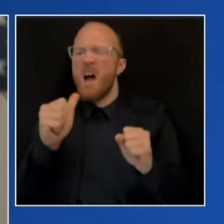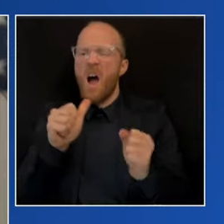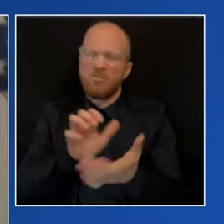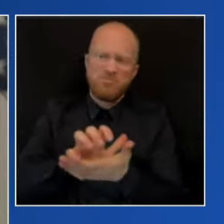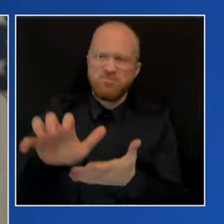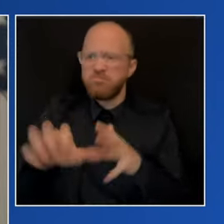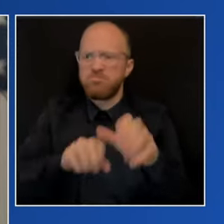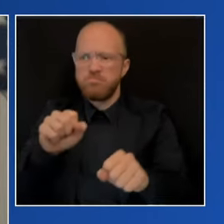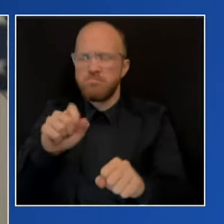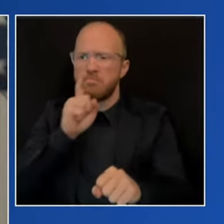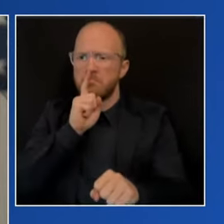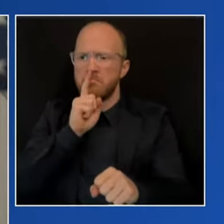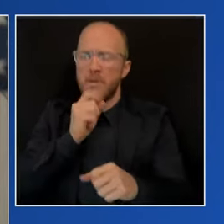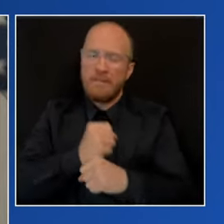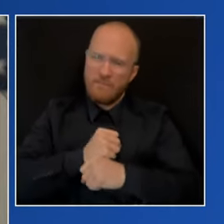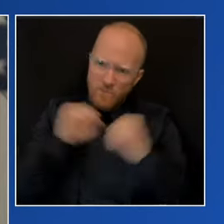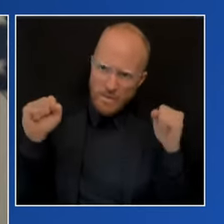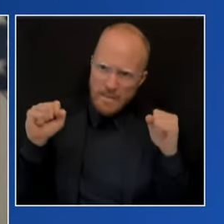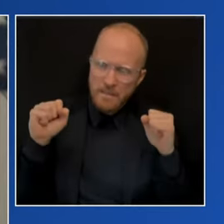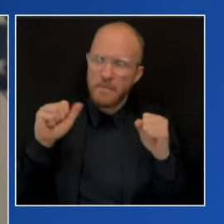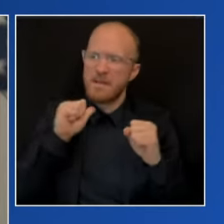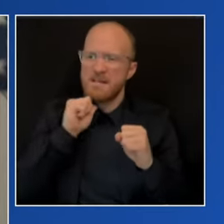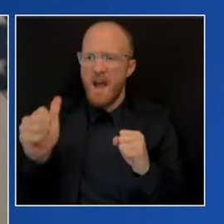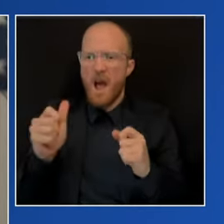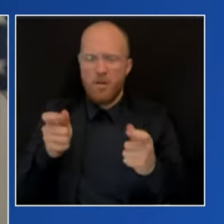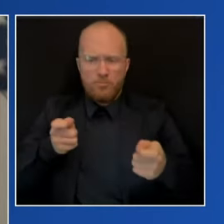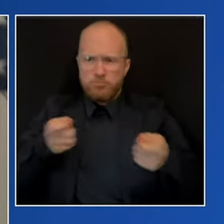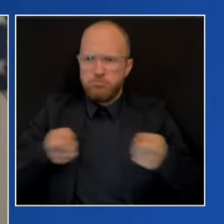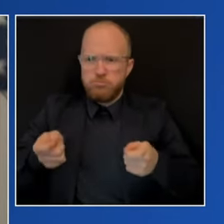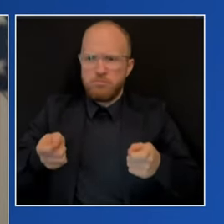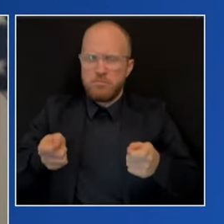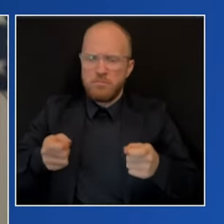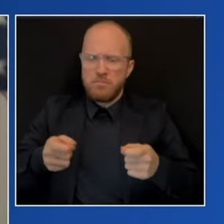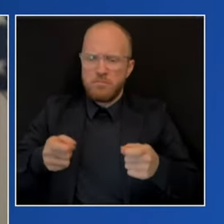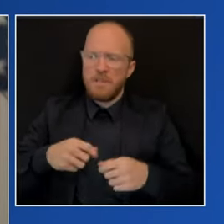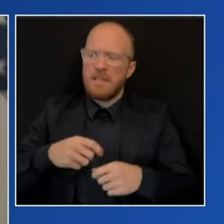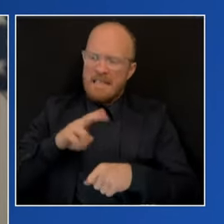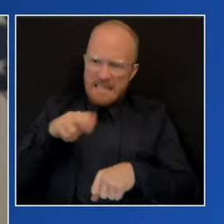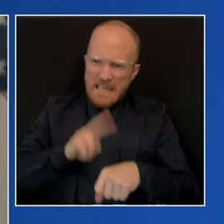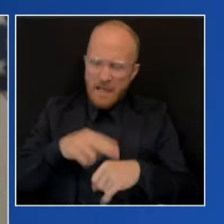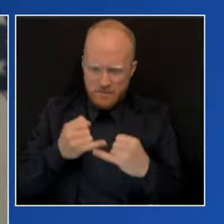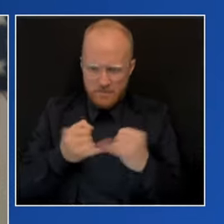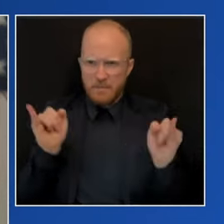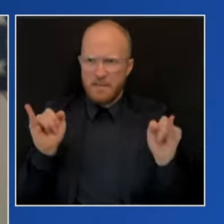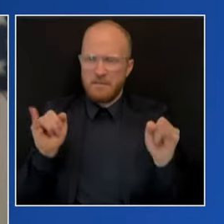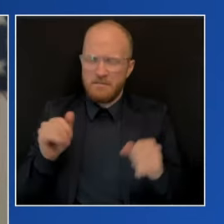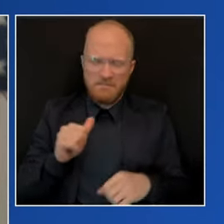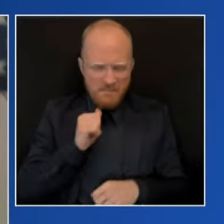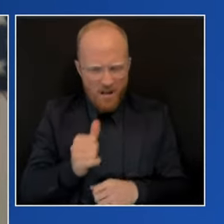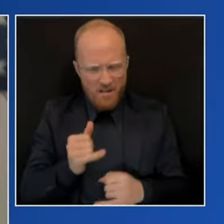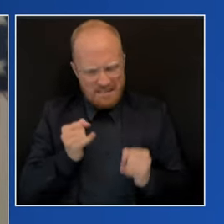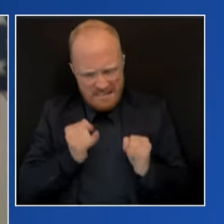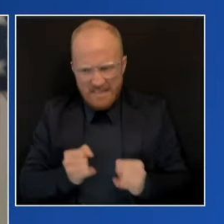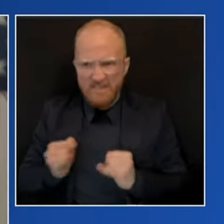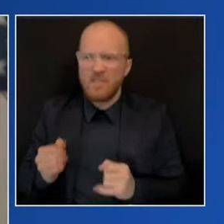freedom, not domination; national independence, not individual glory.